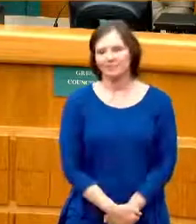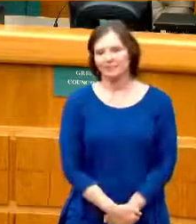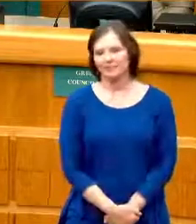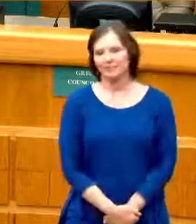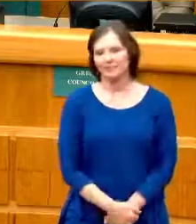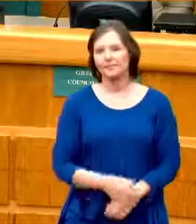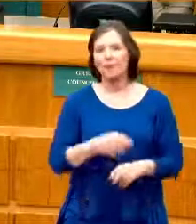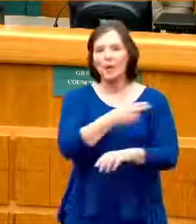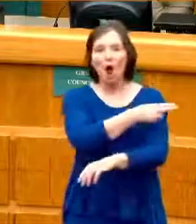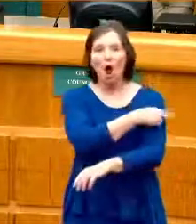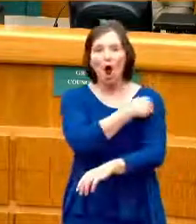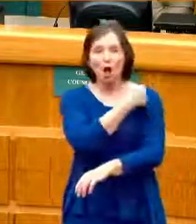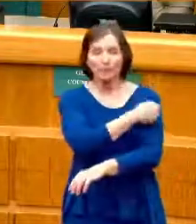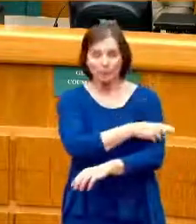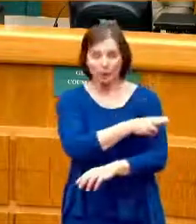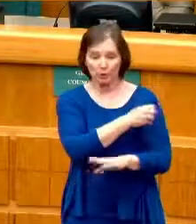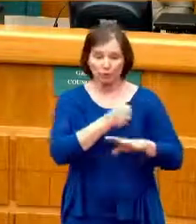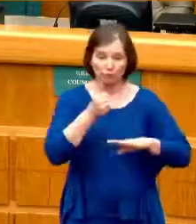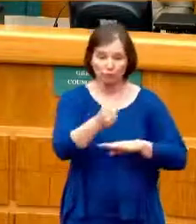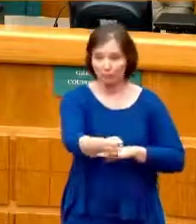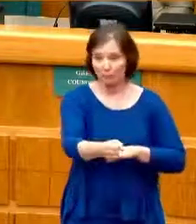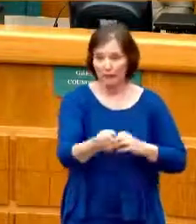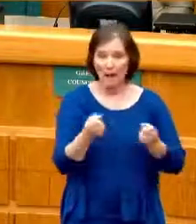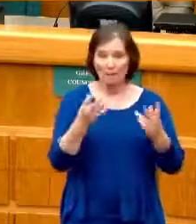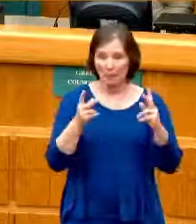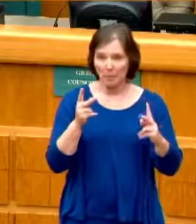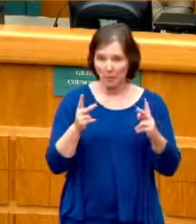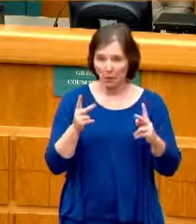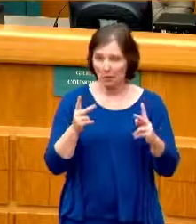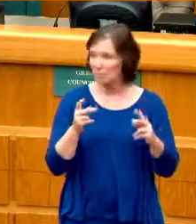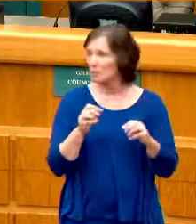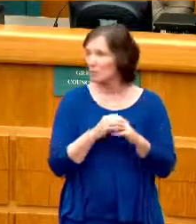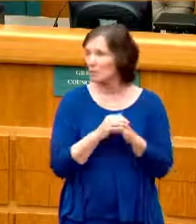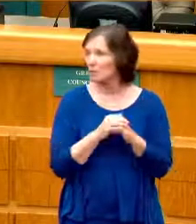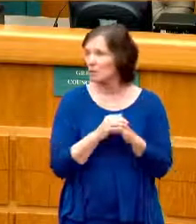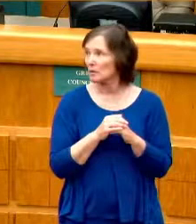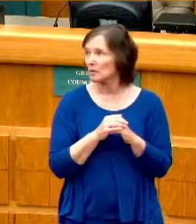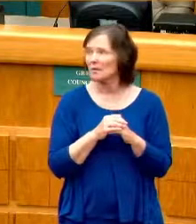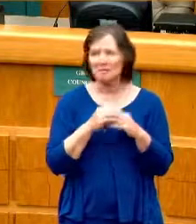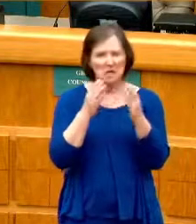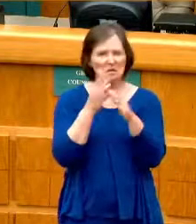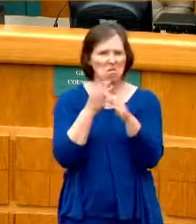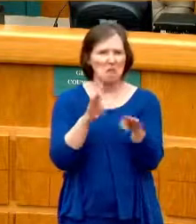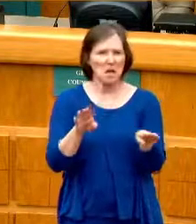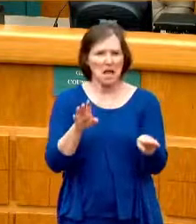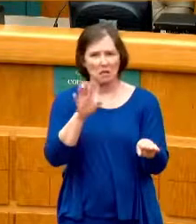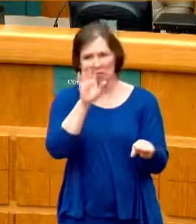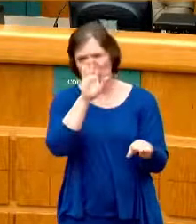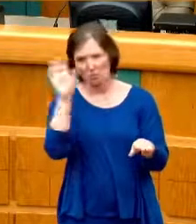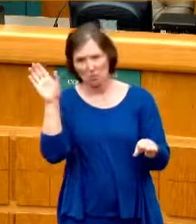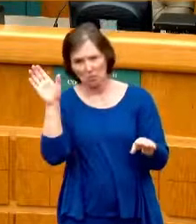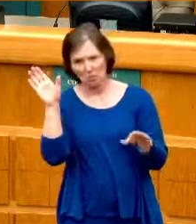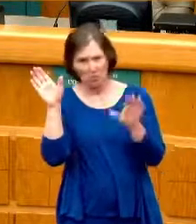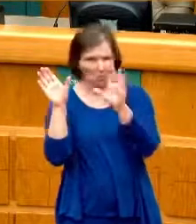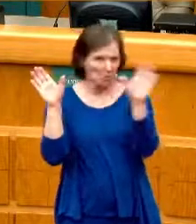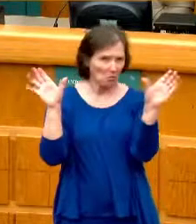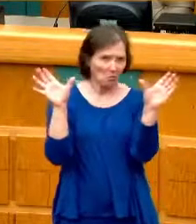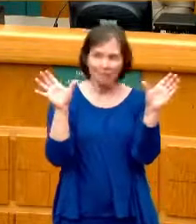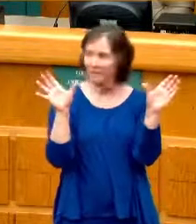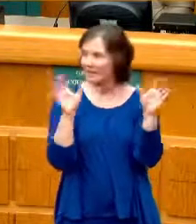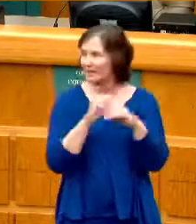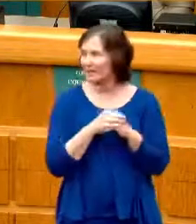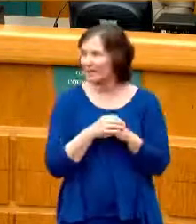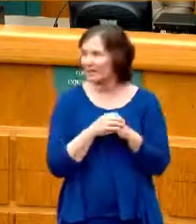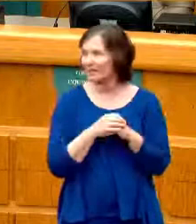For hospitalizations, you can split it and look at one side and then the other side, and it actually looks like this